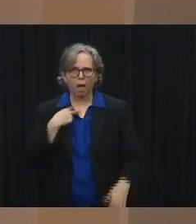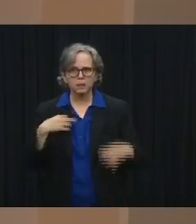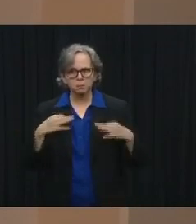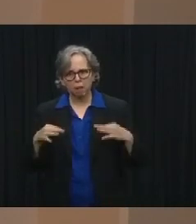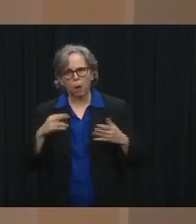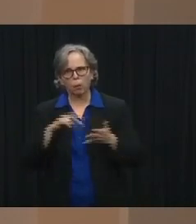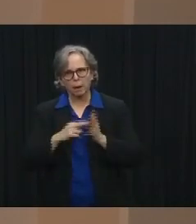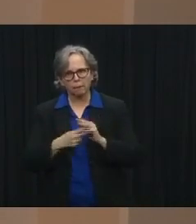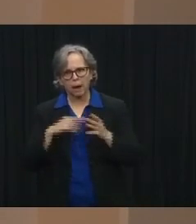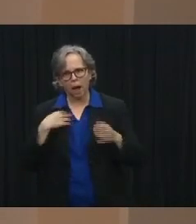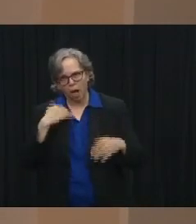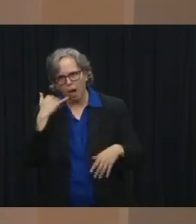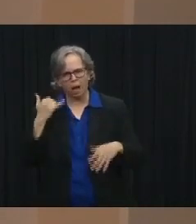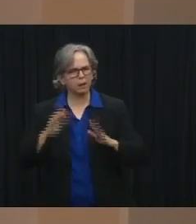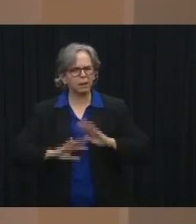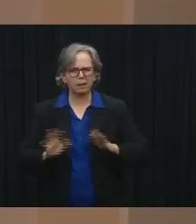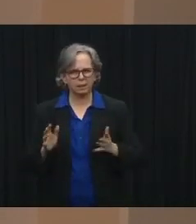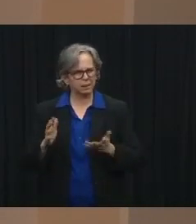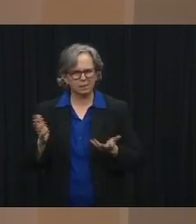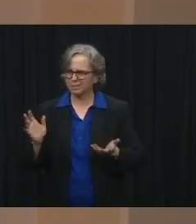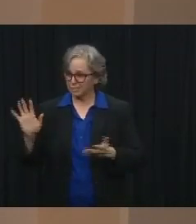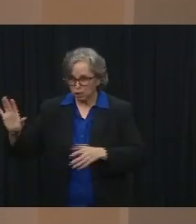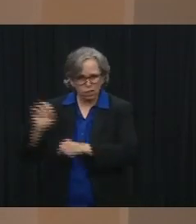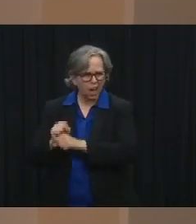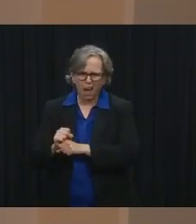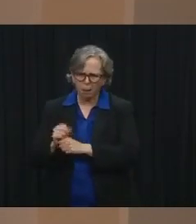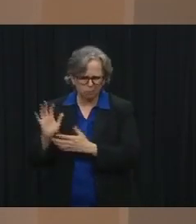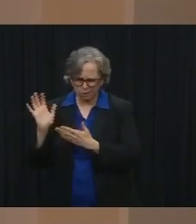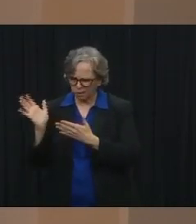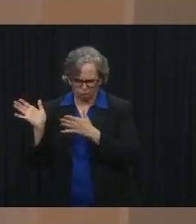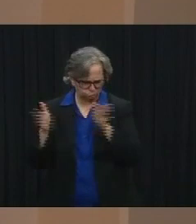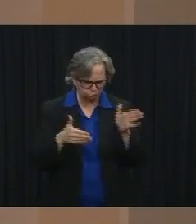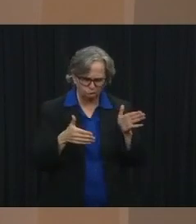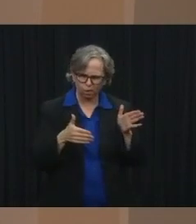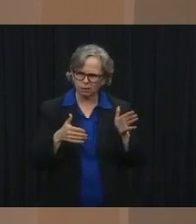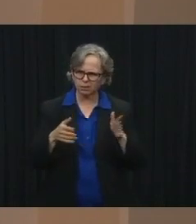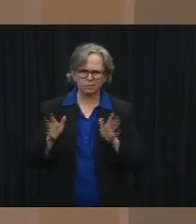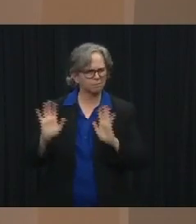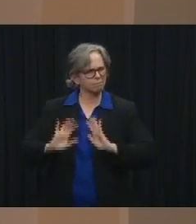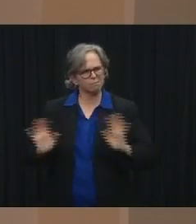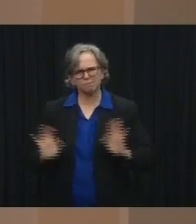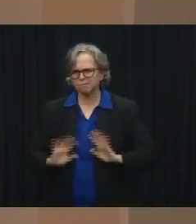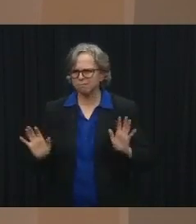the thousands of calls that are interpreting it, to interpret it for you.